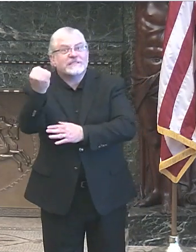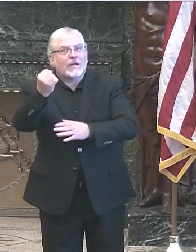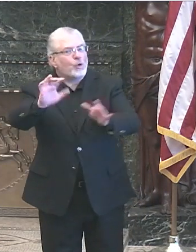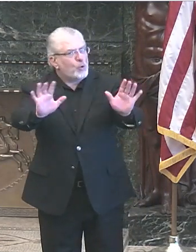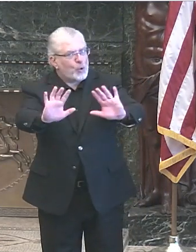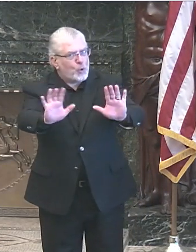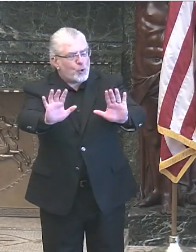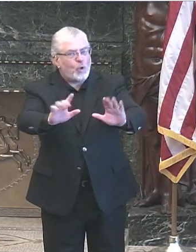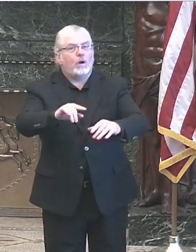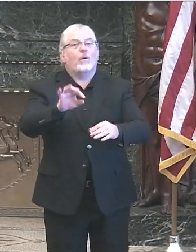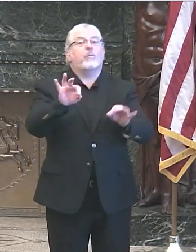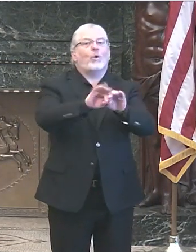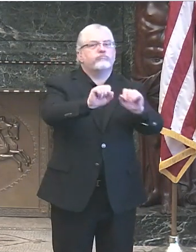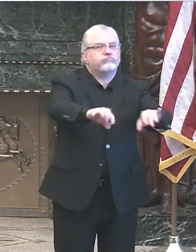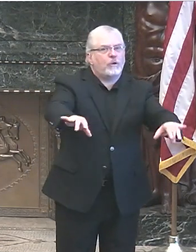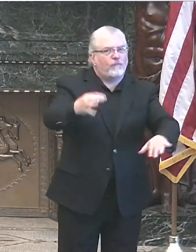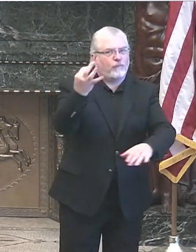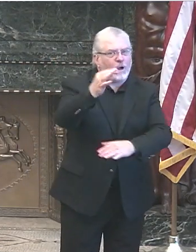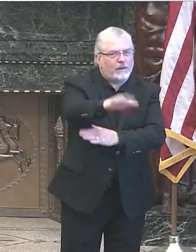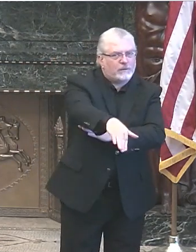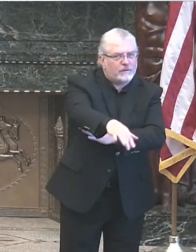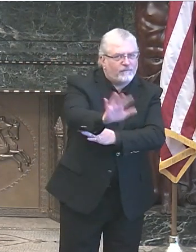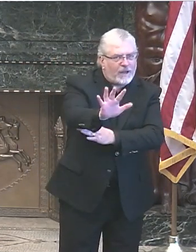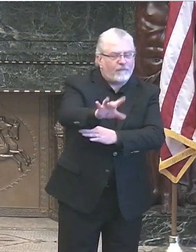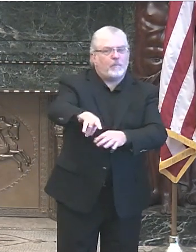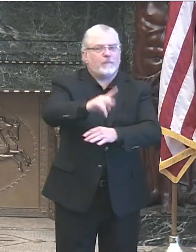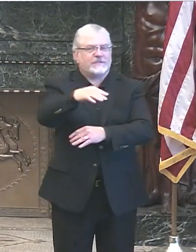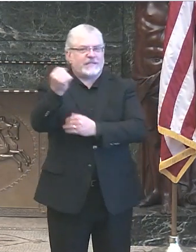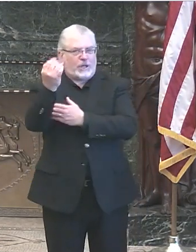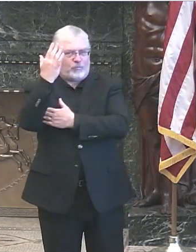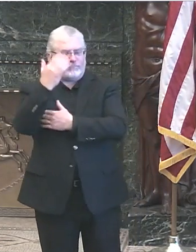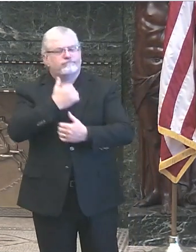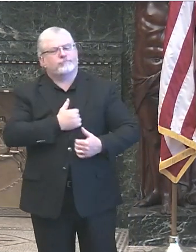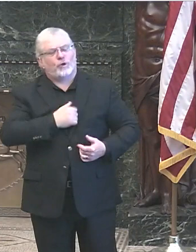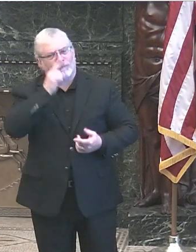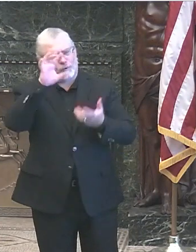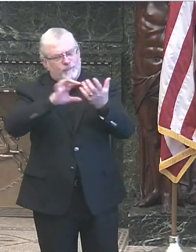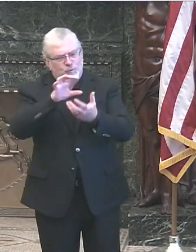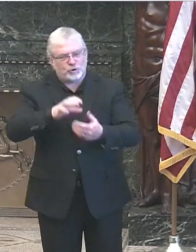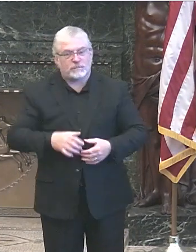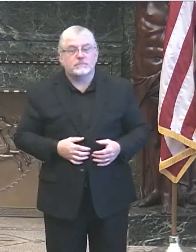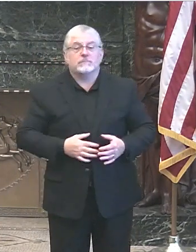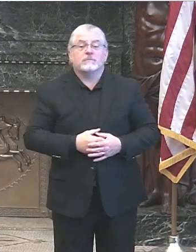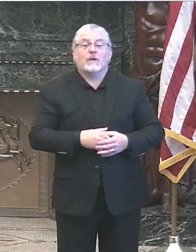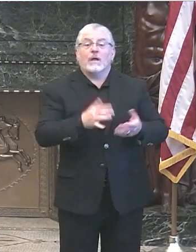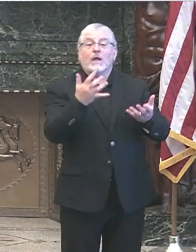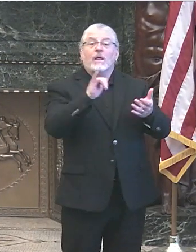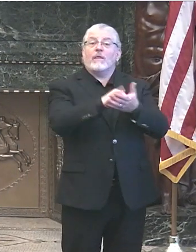Okay, great. Well, that concludes our daily briefing, everybody. Thank you for joining us.